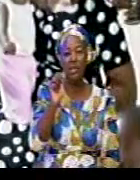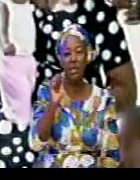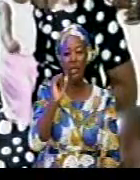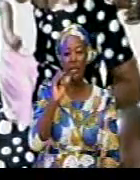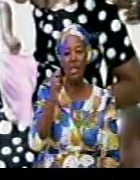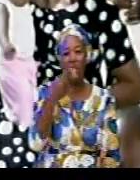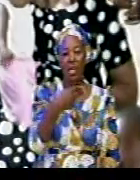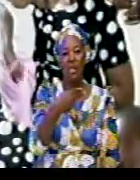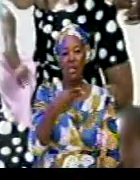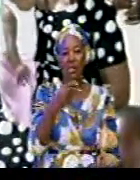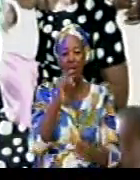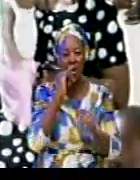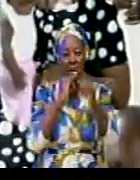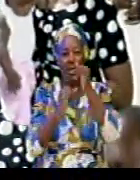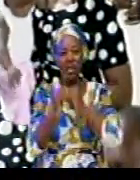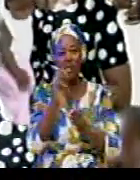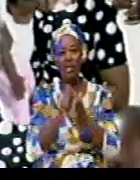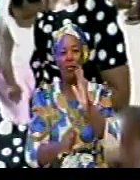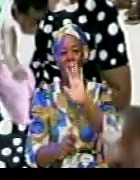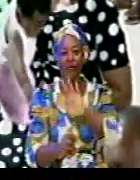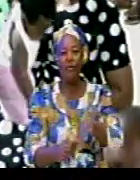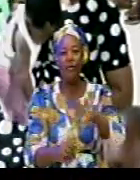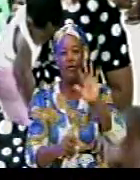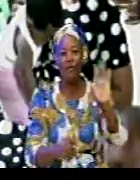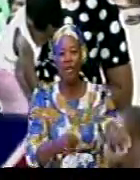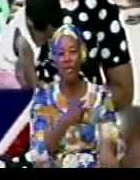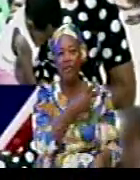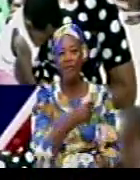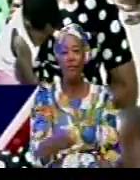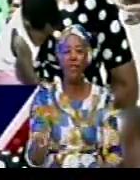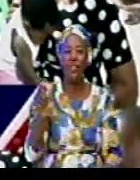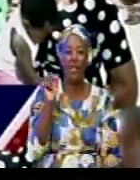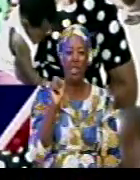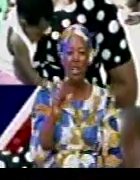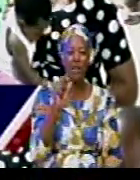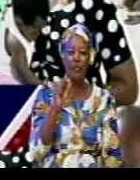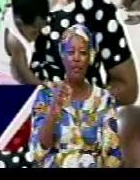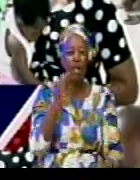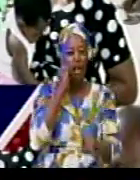55. We're reading from verse 11.